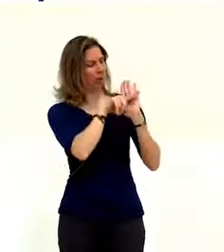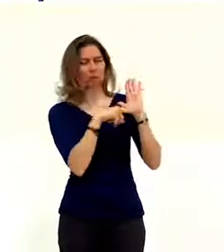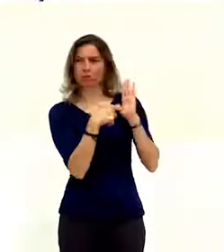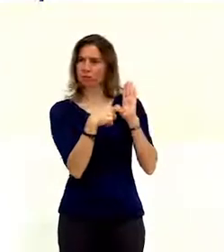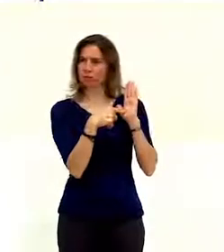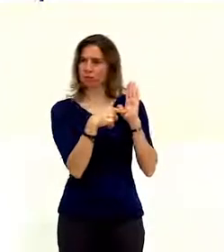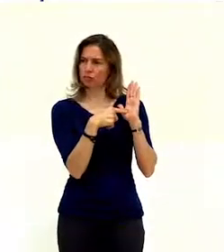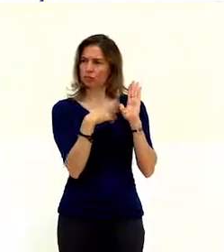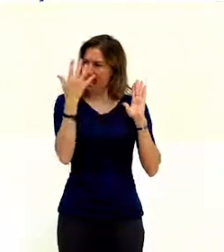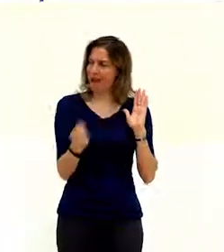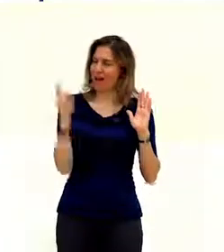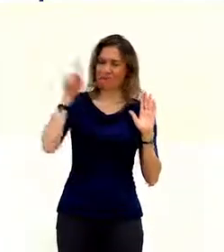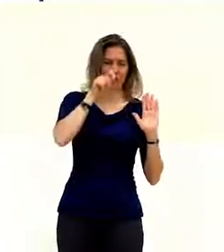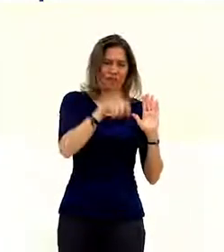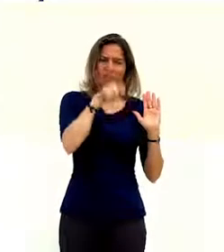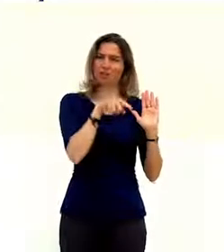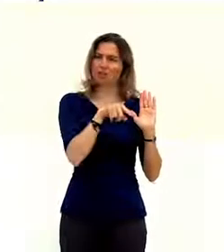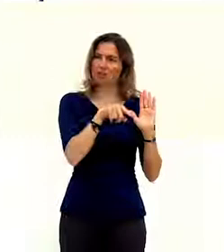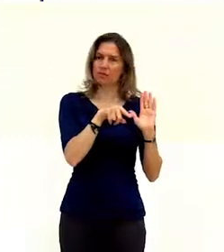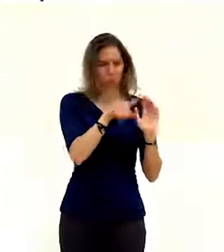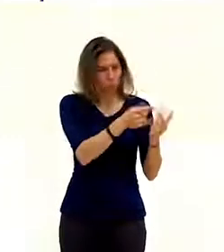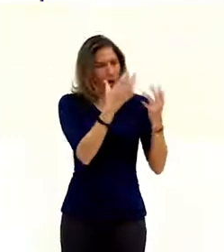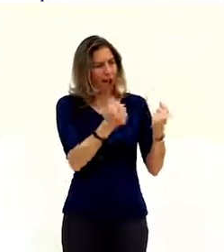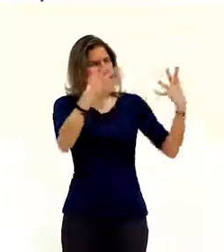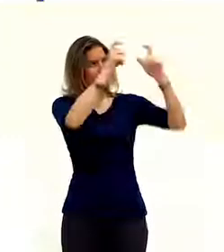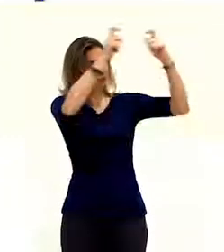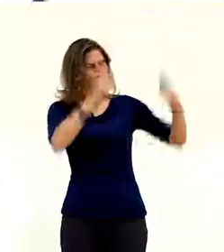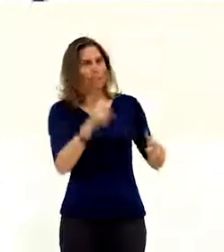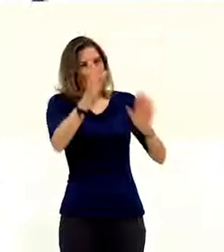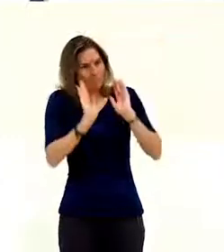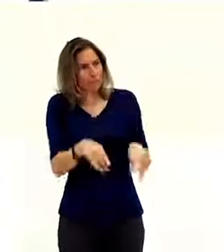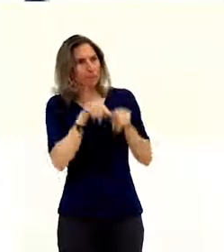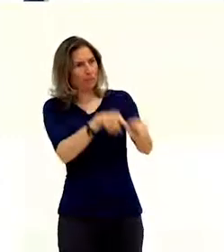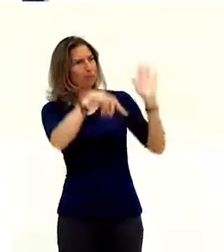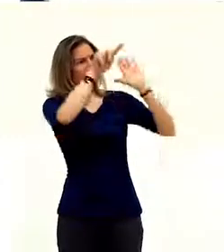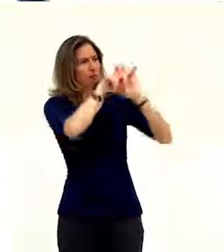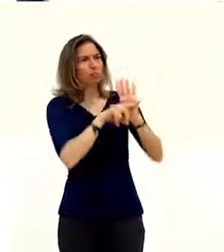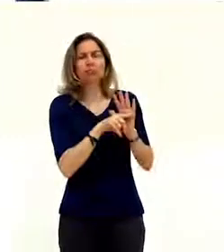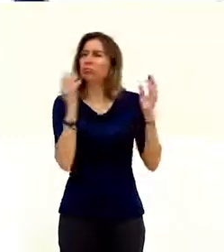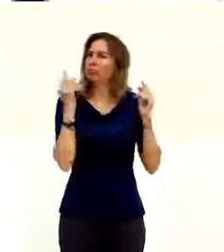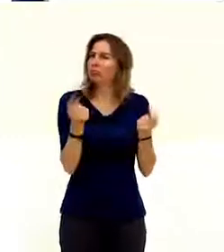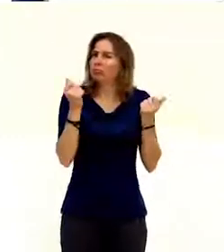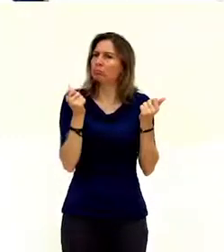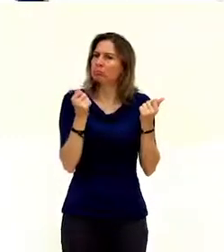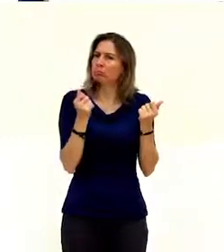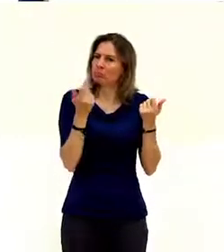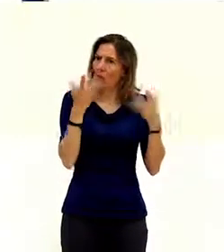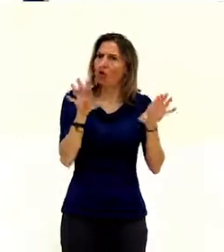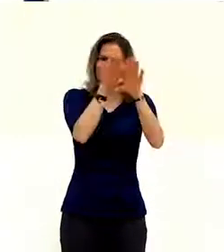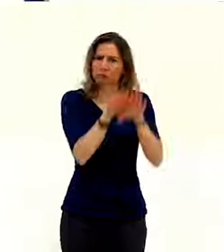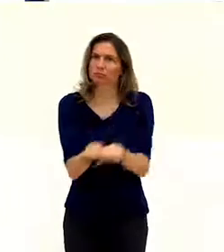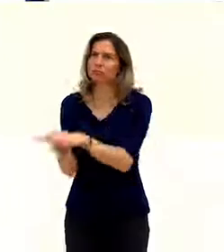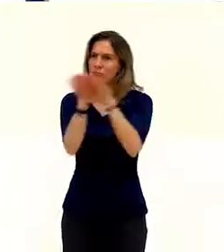decision, a framework to deliver public services. That means a direct award in contractual